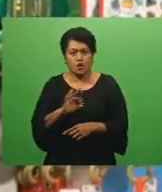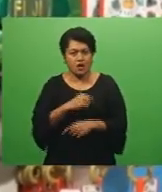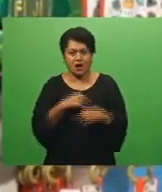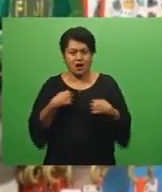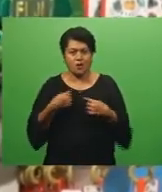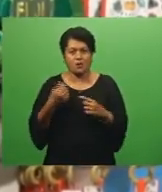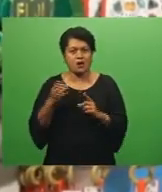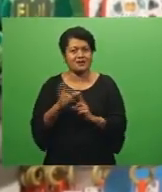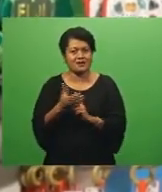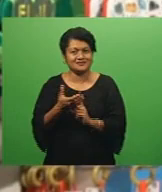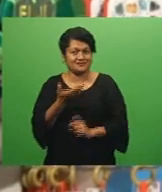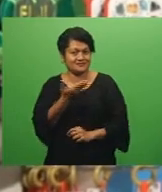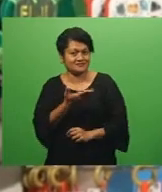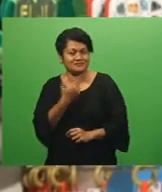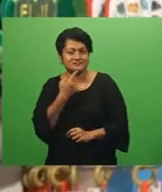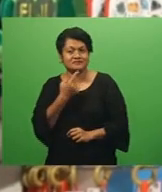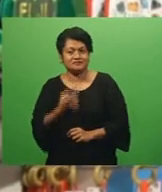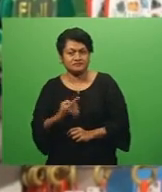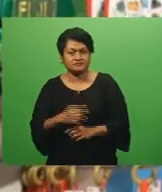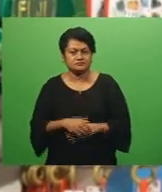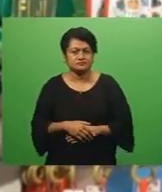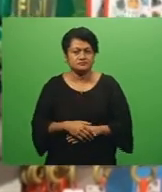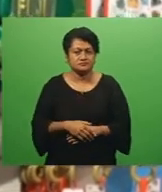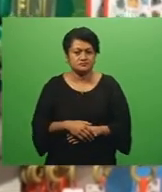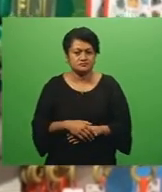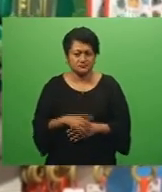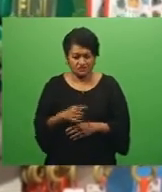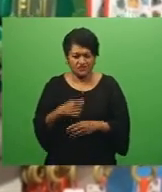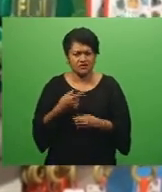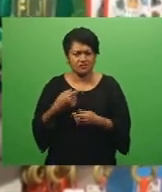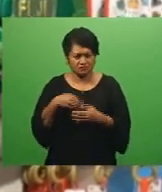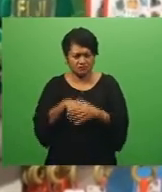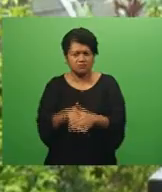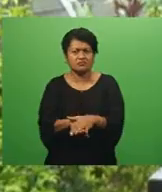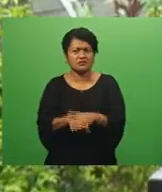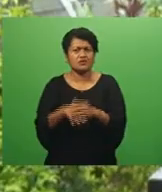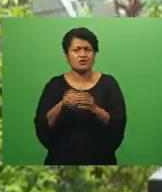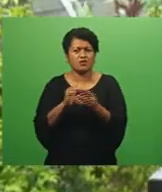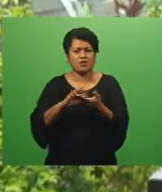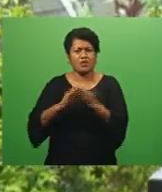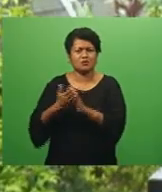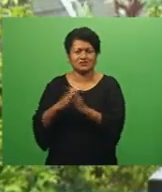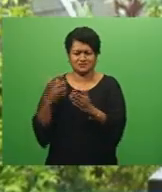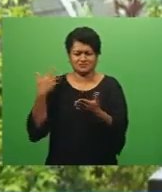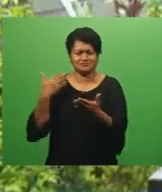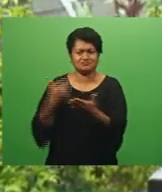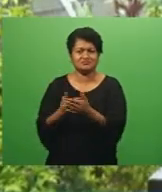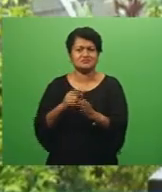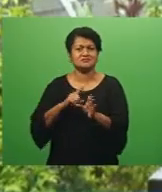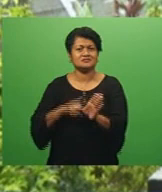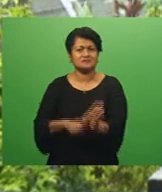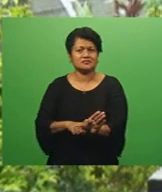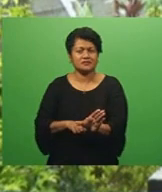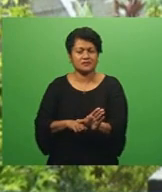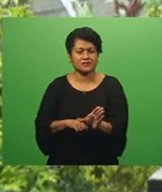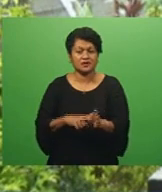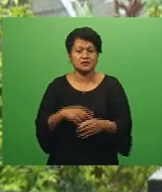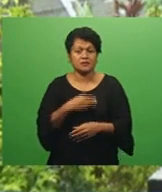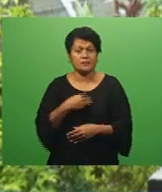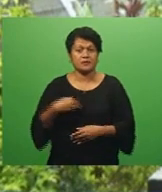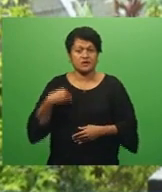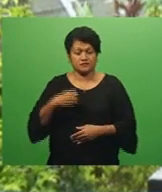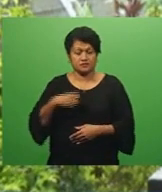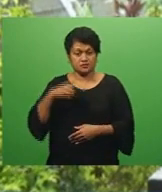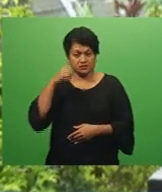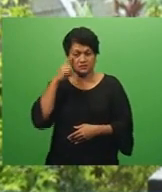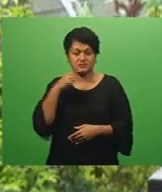It's just something that is just created within the community over the years. According to the Ministry of Education's Substance Abuse